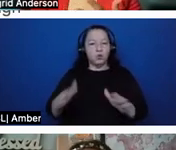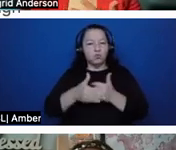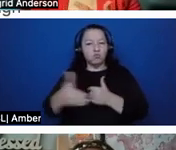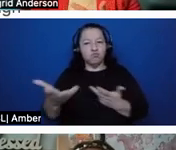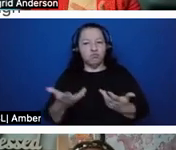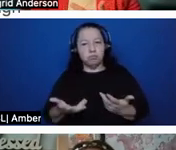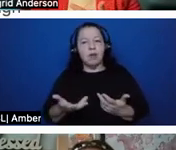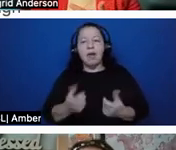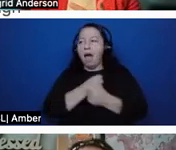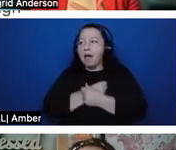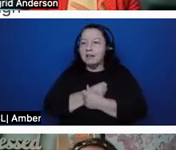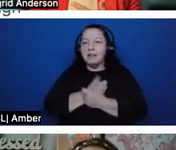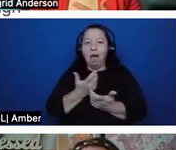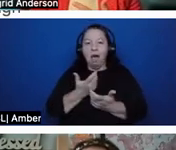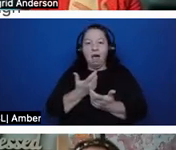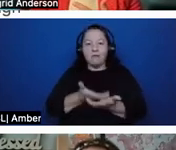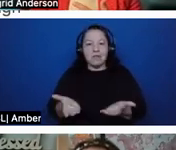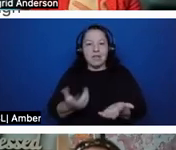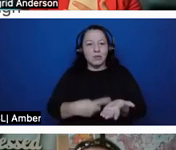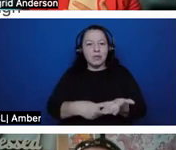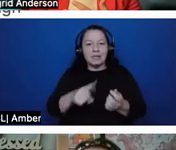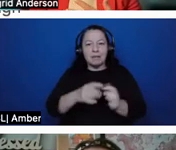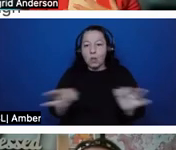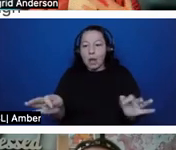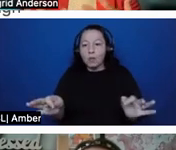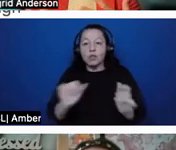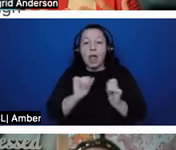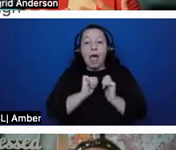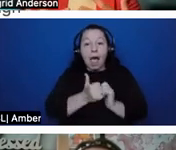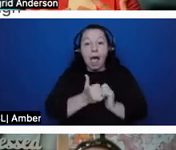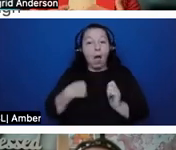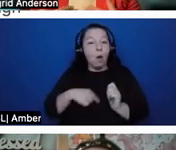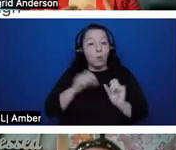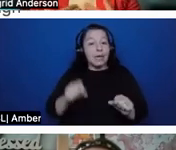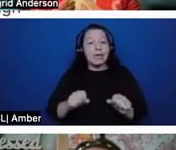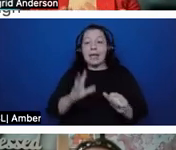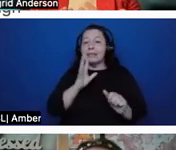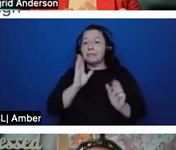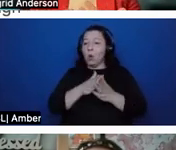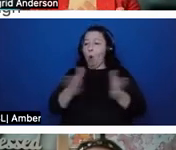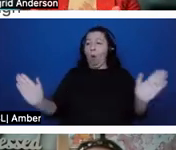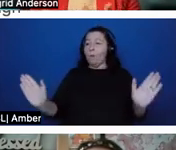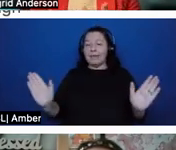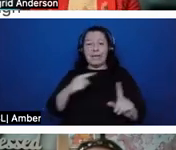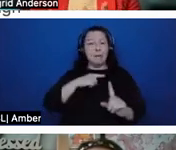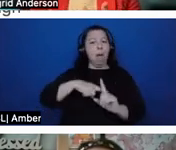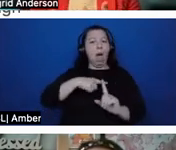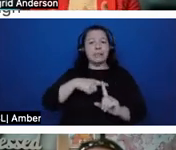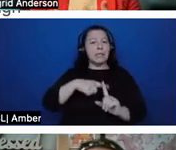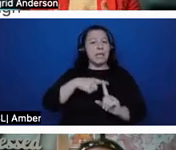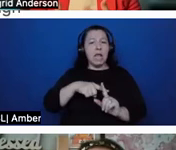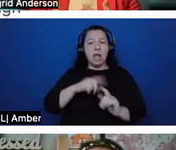about language here, like the way that we can speak openly about our bodies and speak positively,